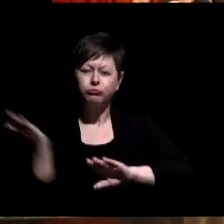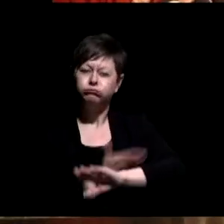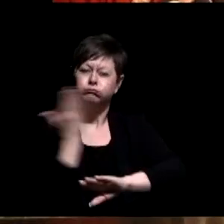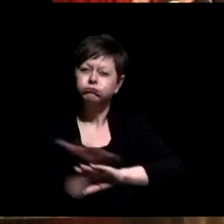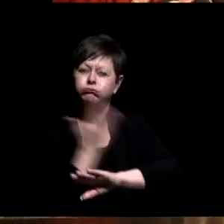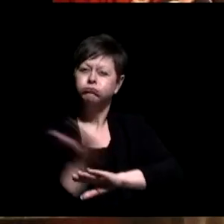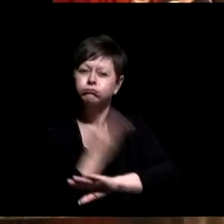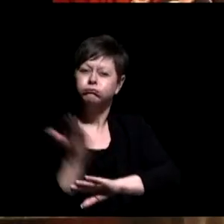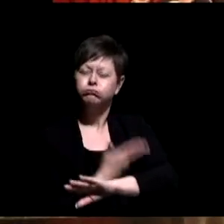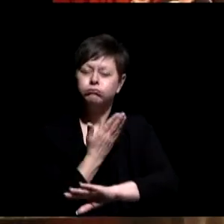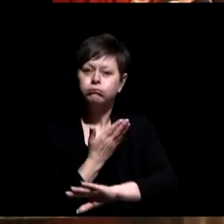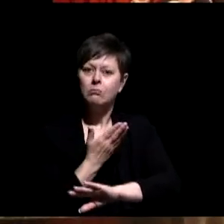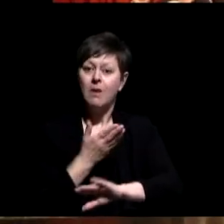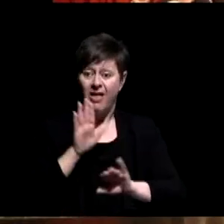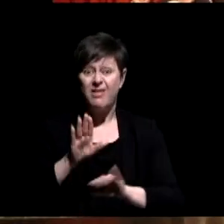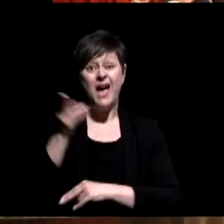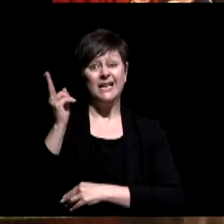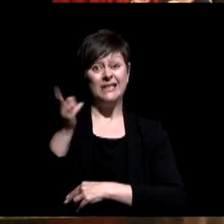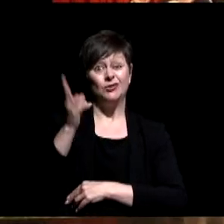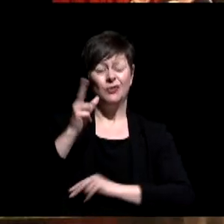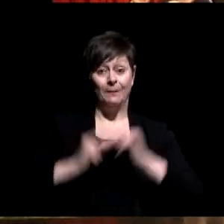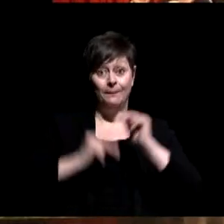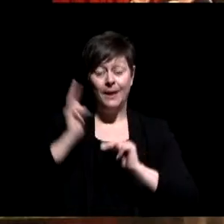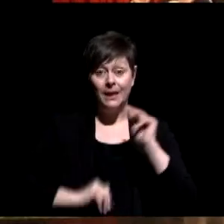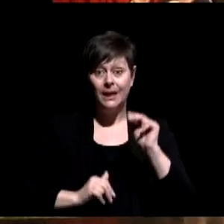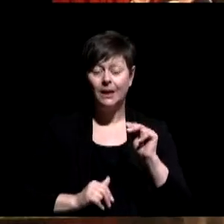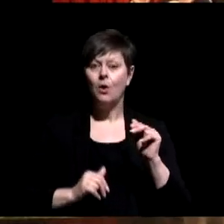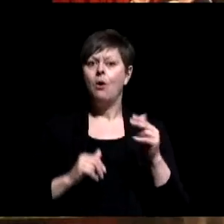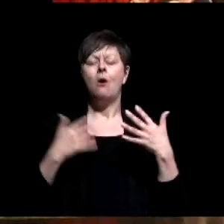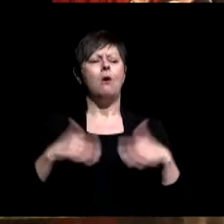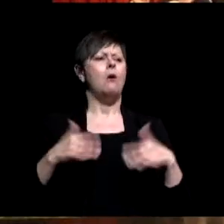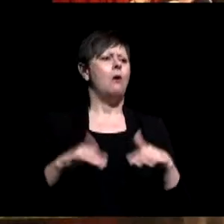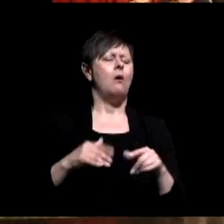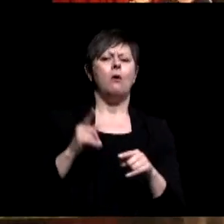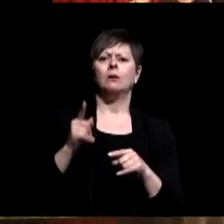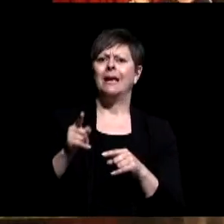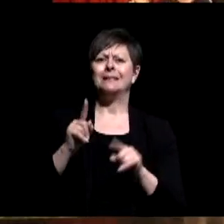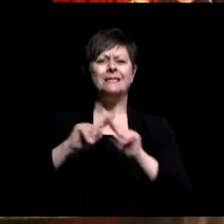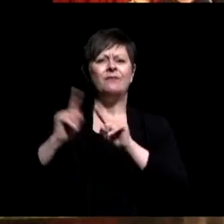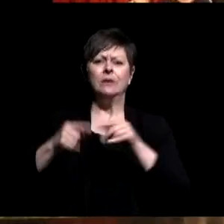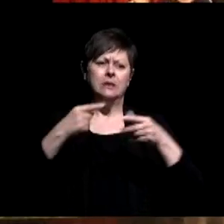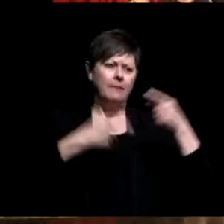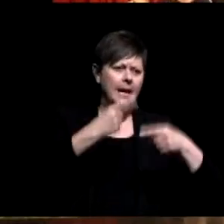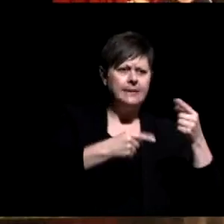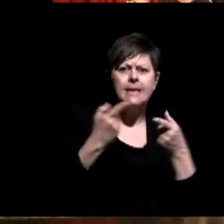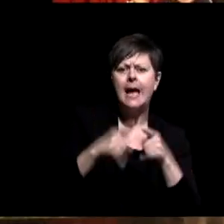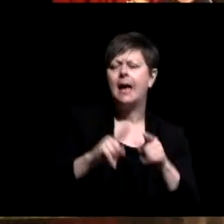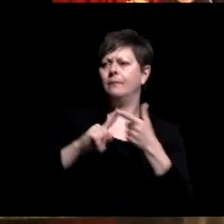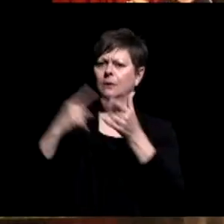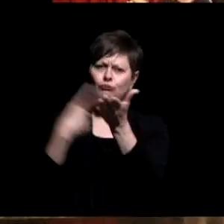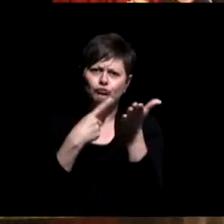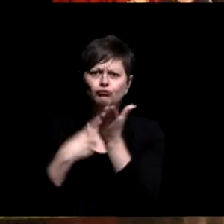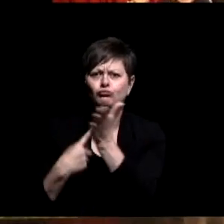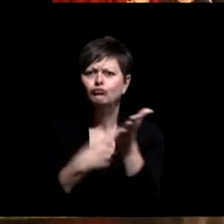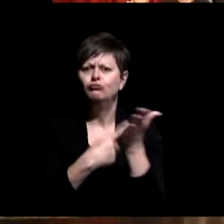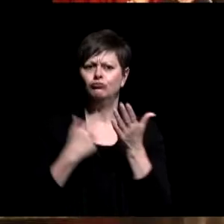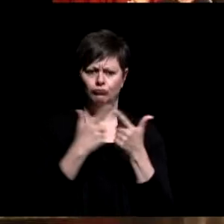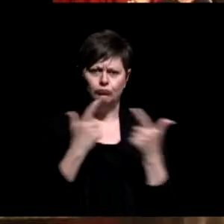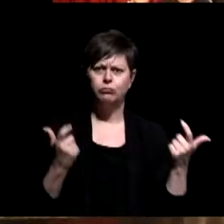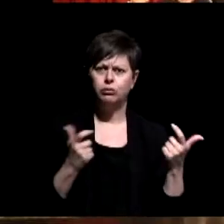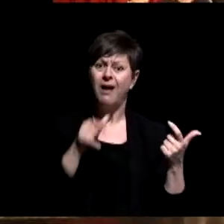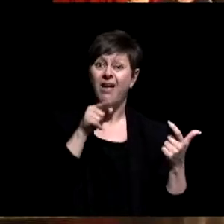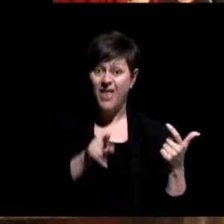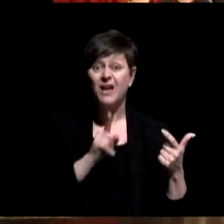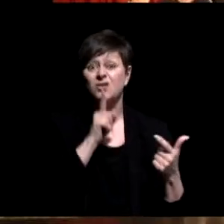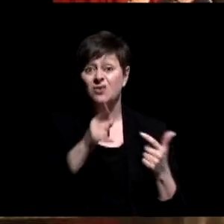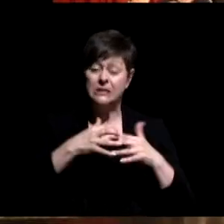site of so many debates and conversations to indeed set the history and the